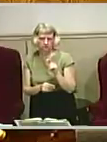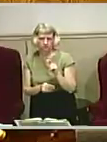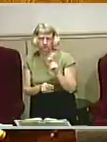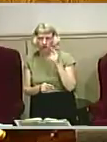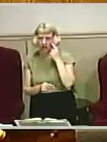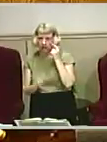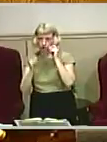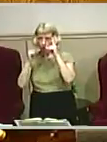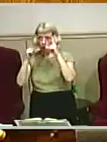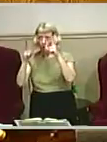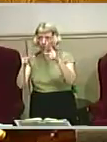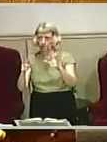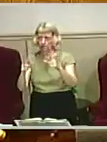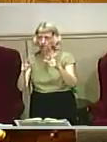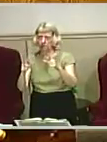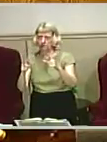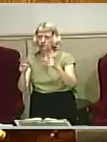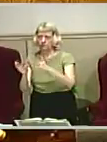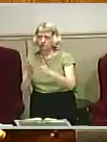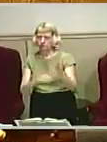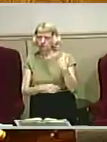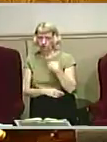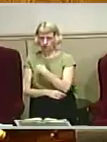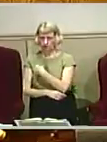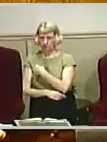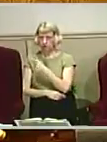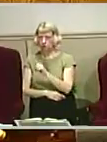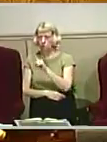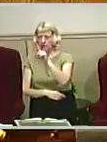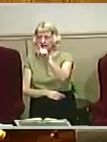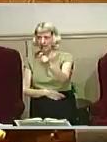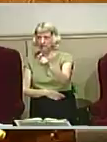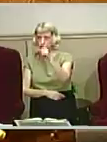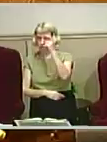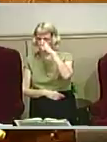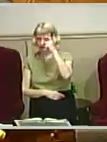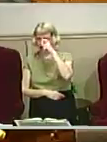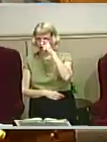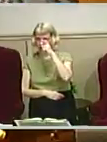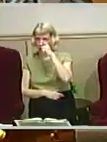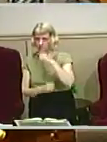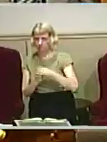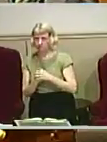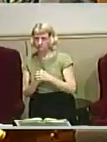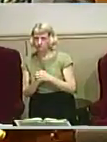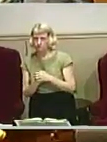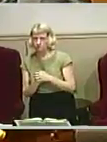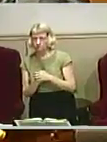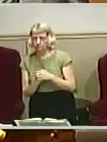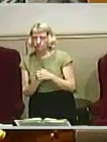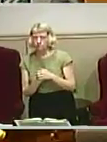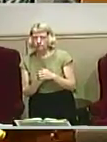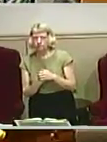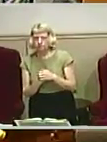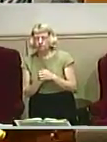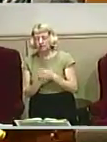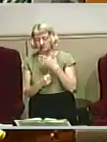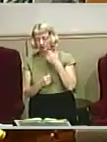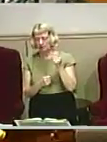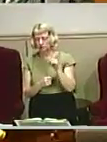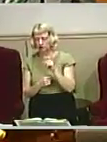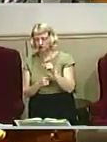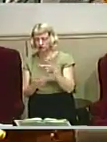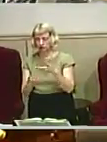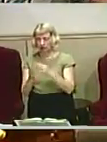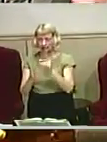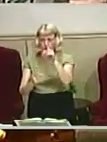our eyes open to what He has for us when we ask for that wisdom? Are we even asking for the wisdom is the best question. Are we